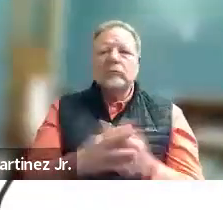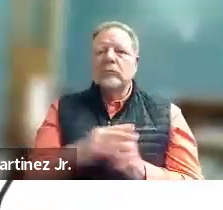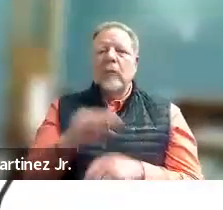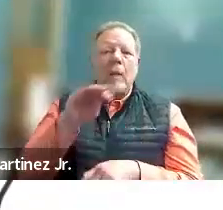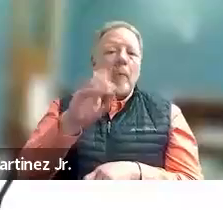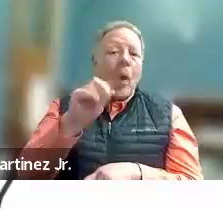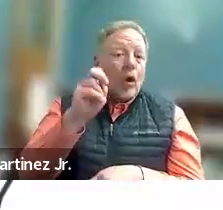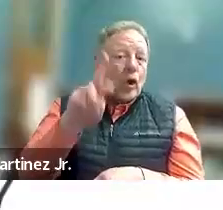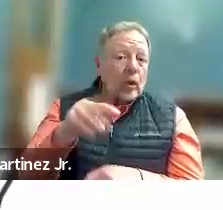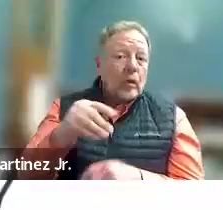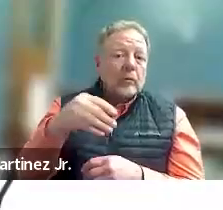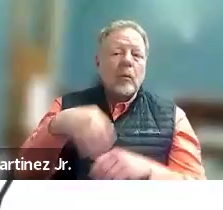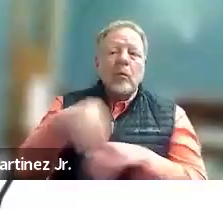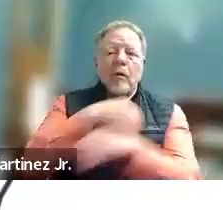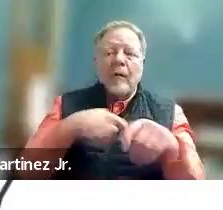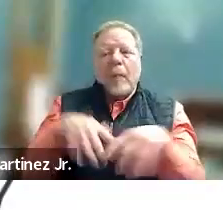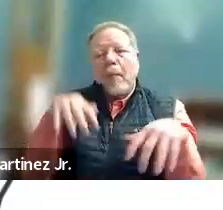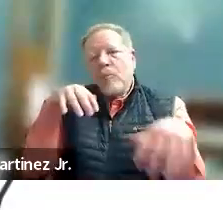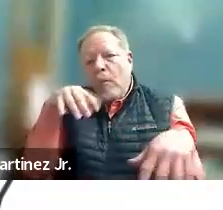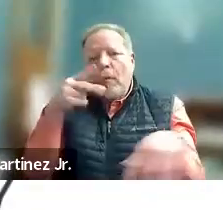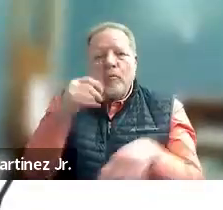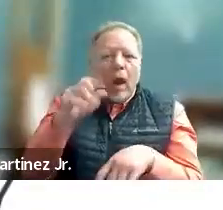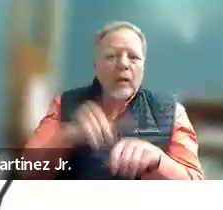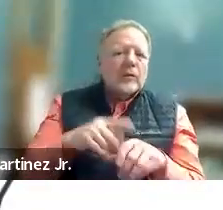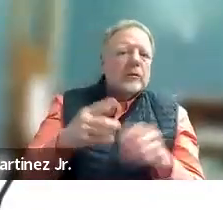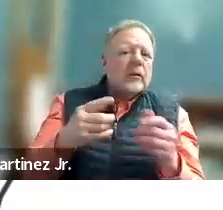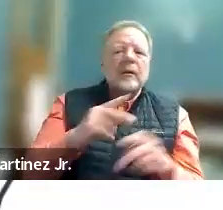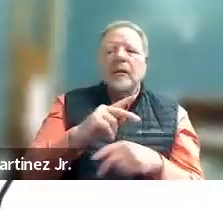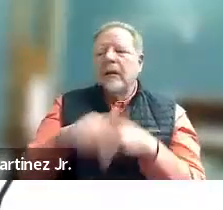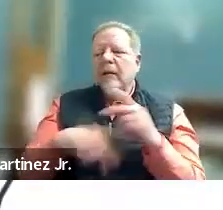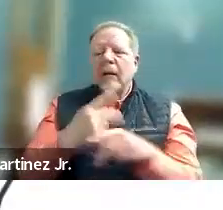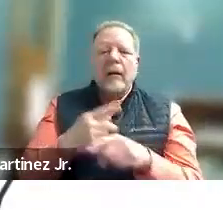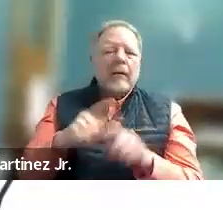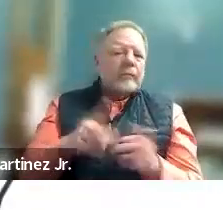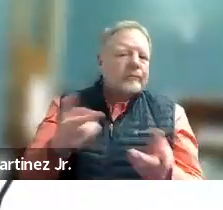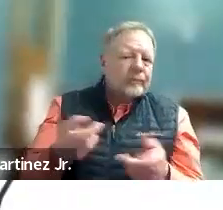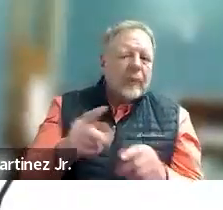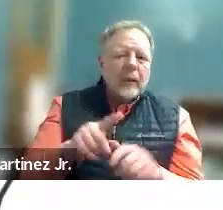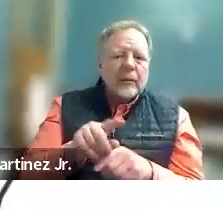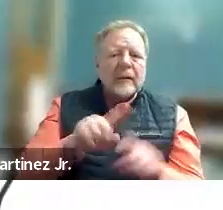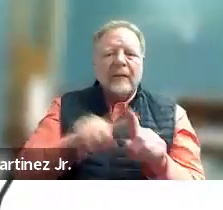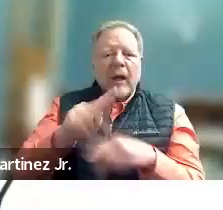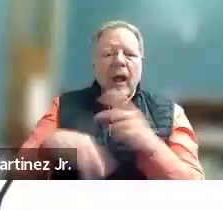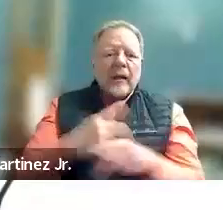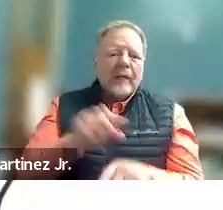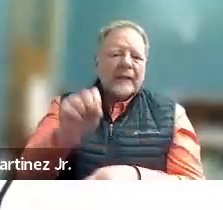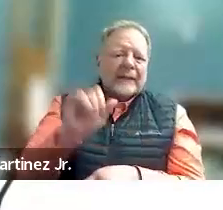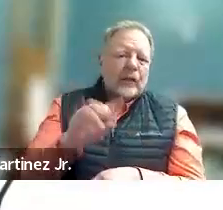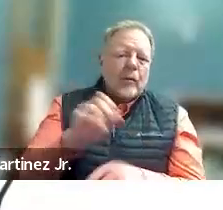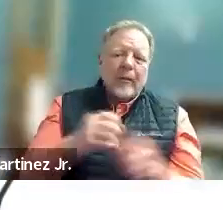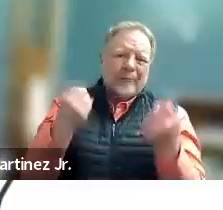Motor, so anything from paralysis, tremors to carpal tunnel syndrome, right, is all too